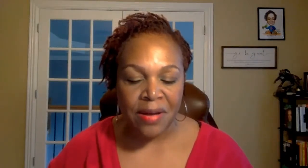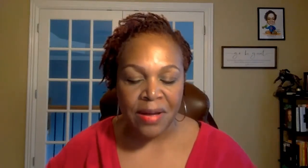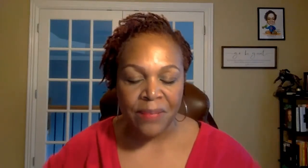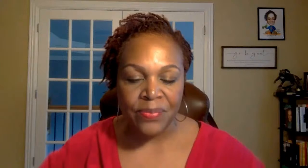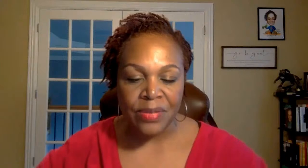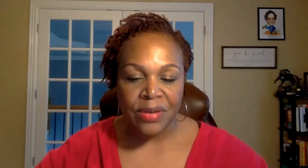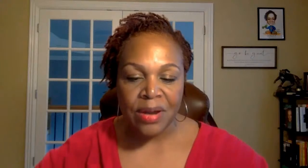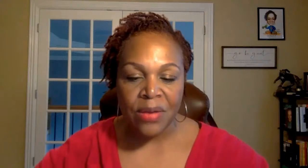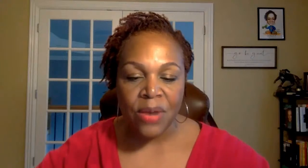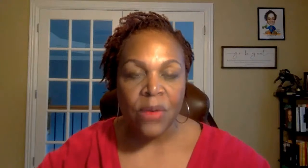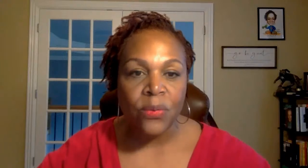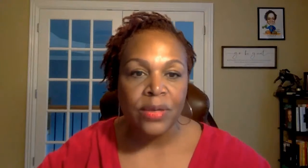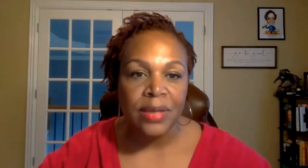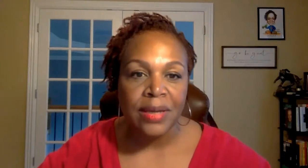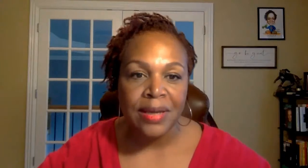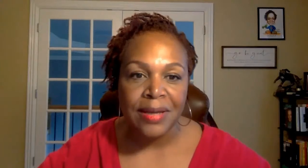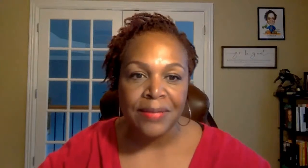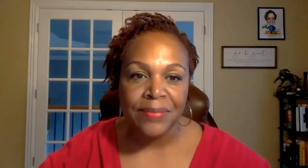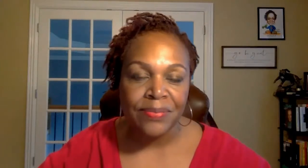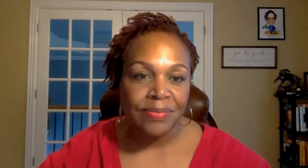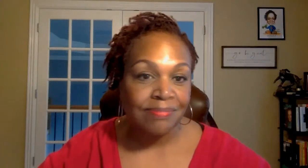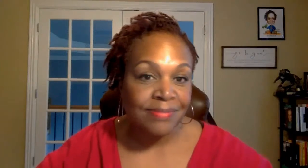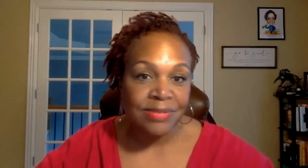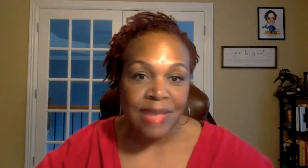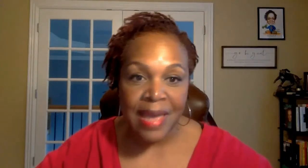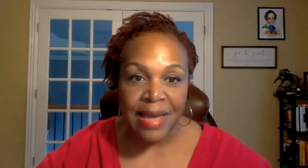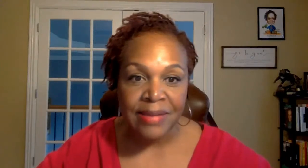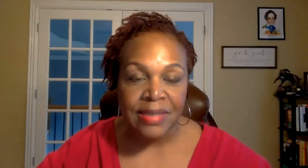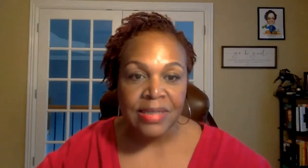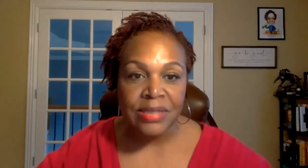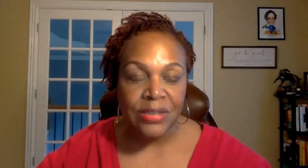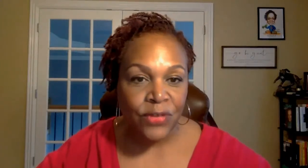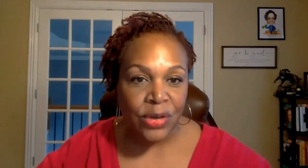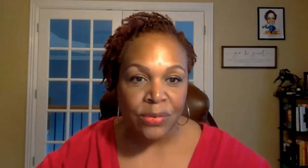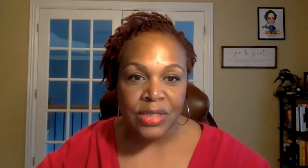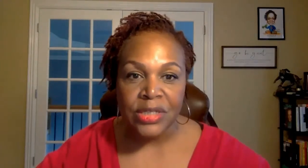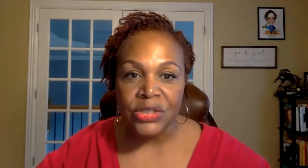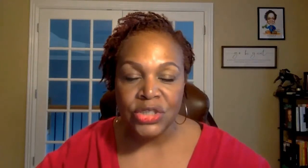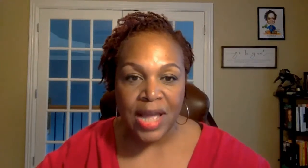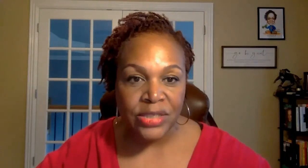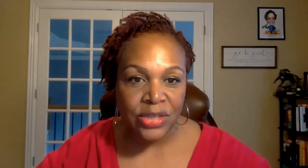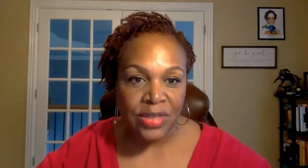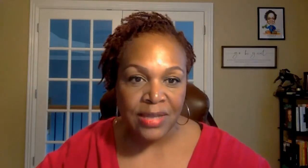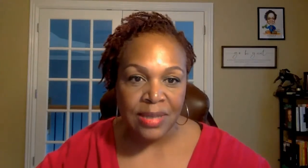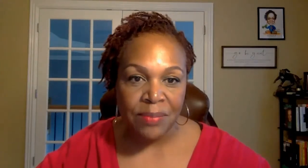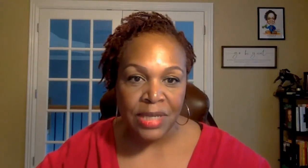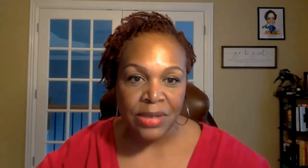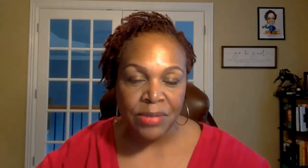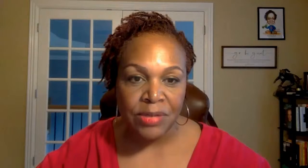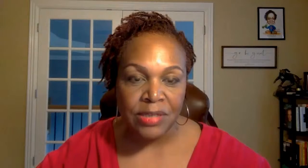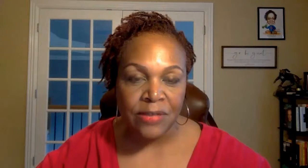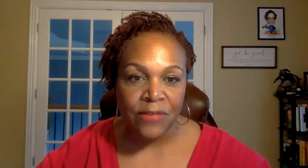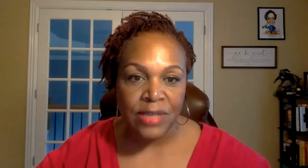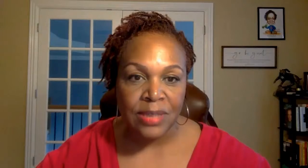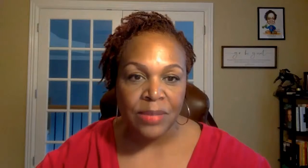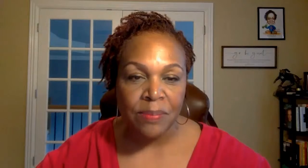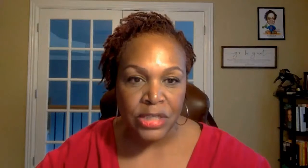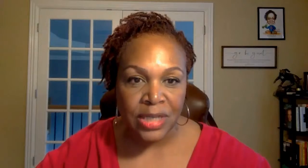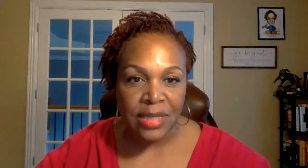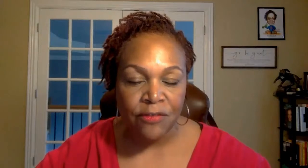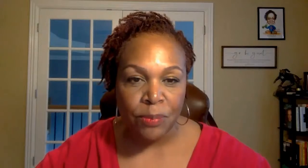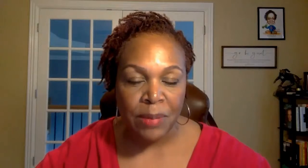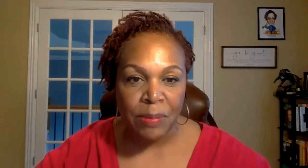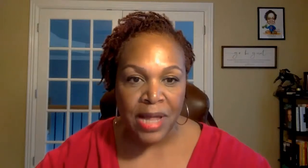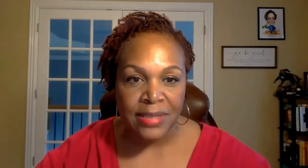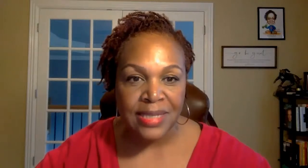that are really sad, difficult, challenging things that many communities are facing.